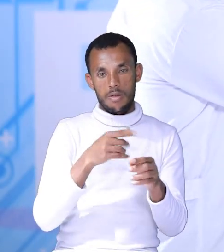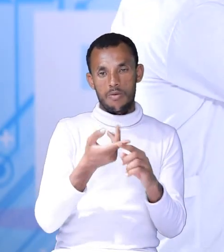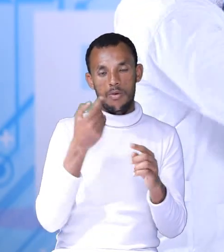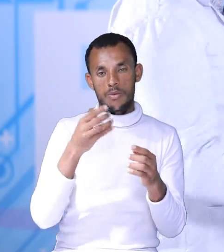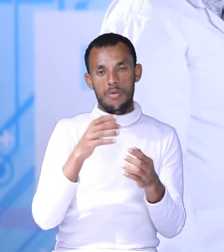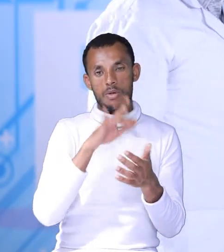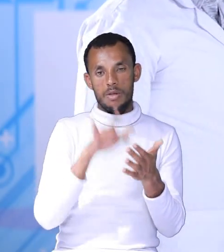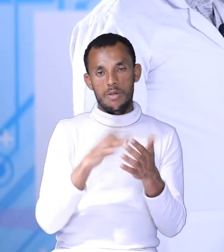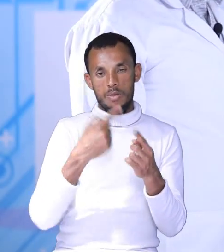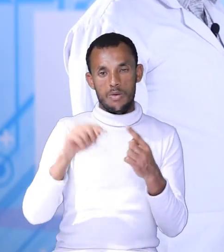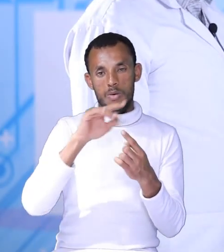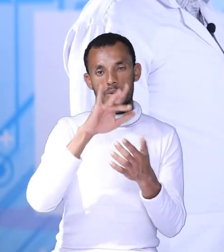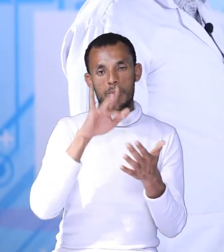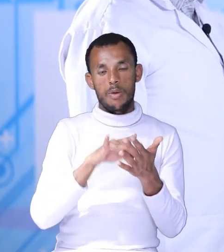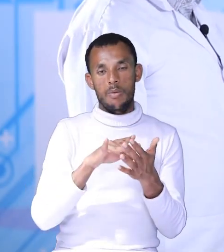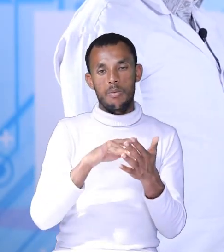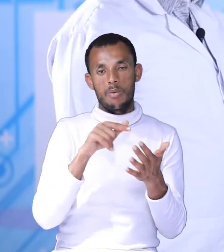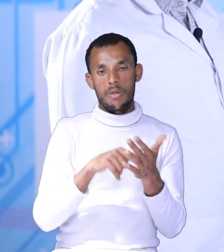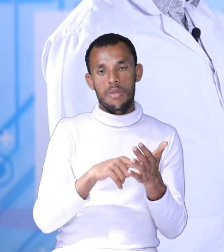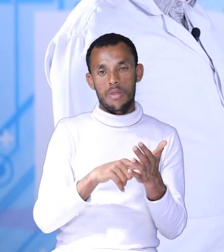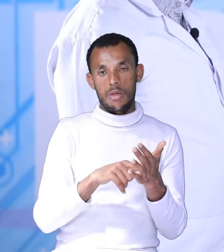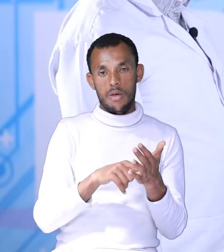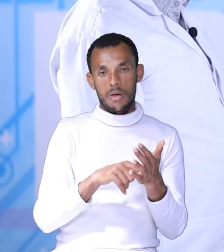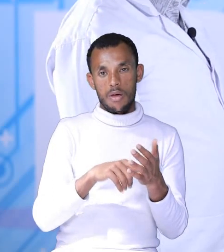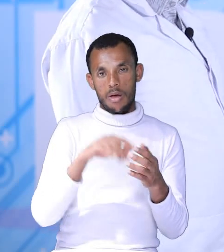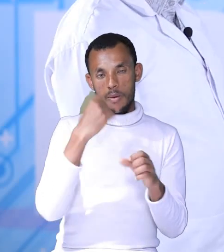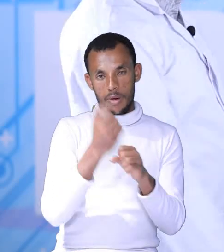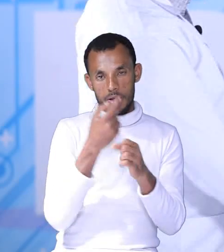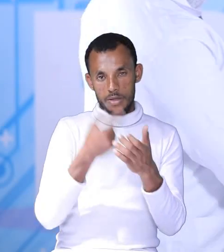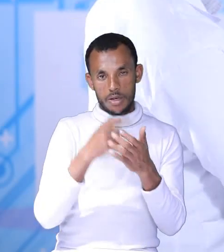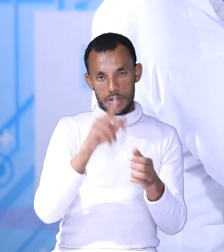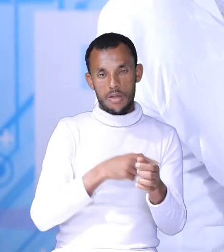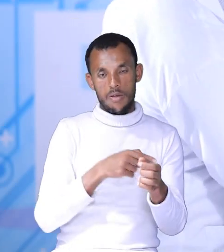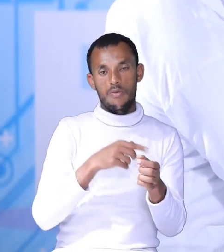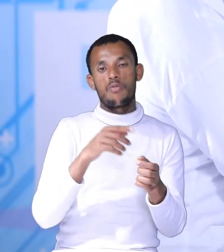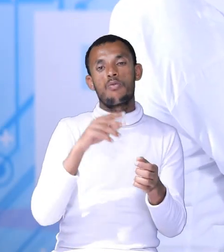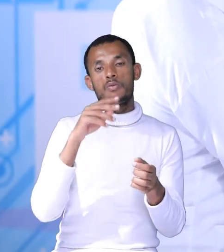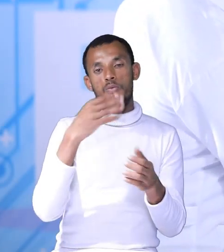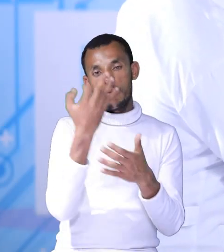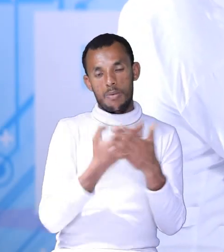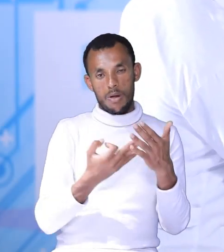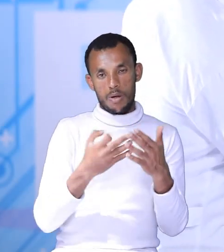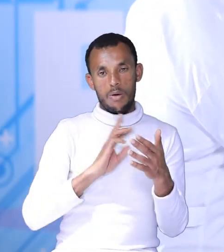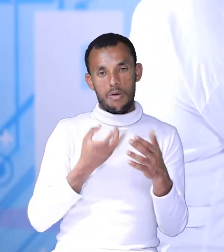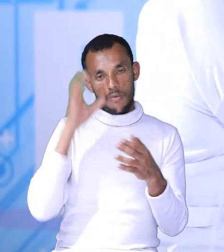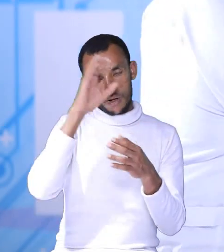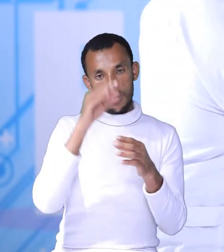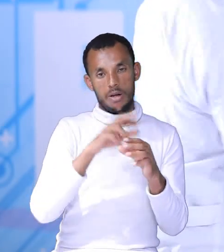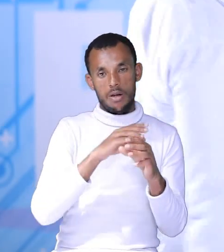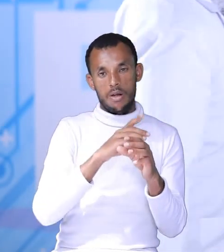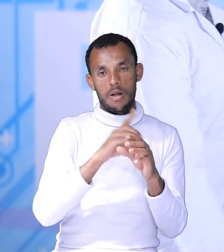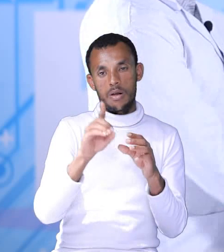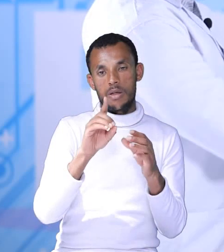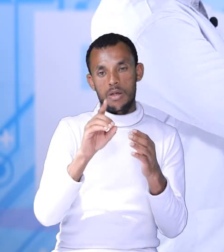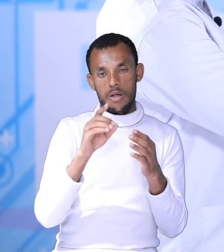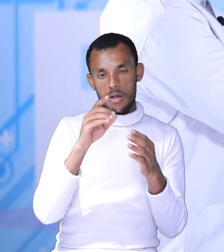center to any point on the sphere. So applying the distance formula, you can find the radius. The radius simply it is the